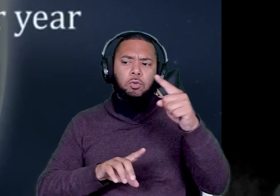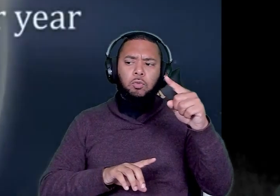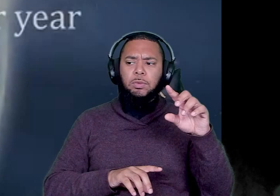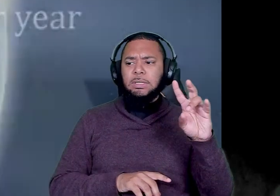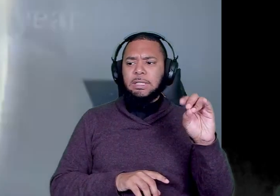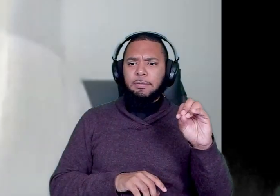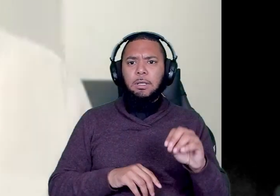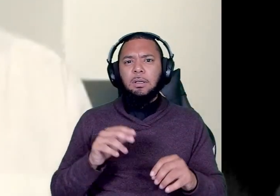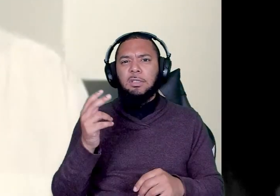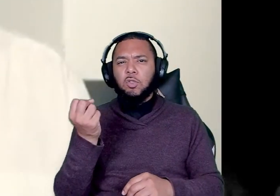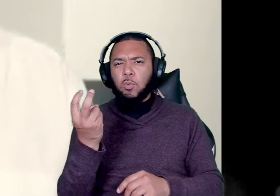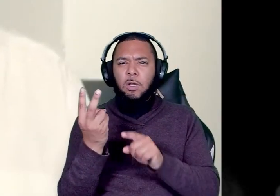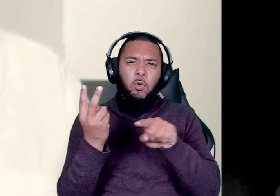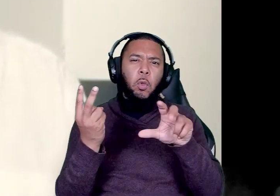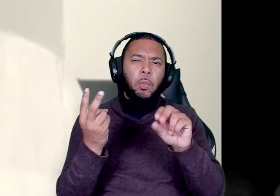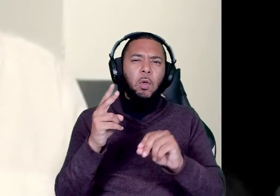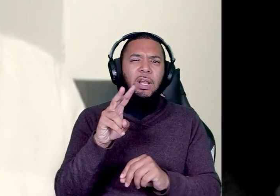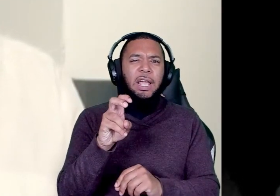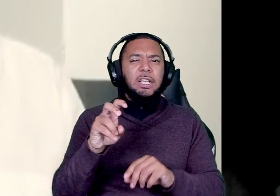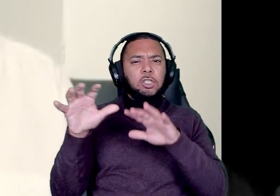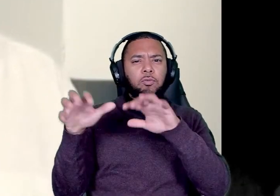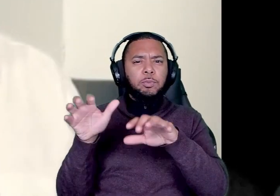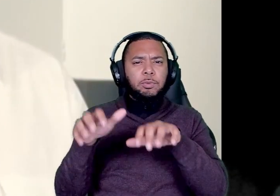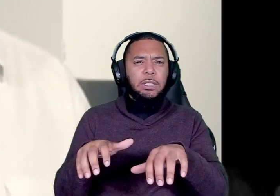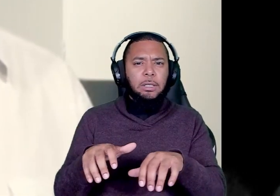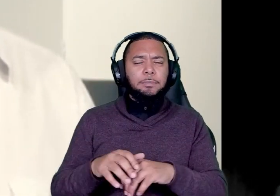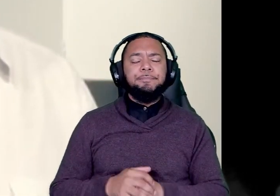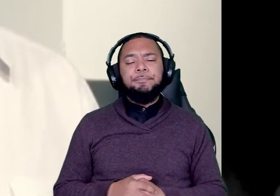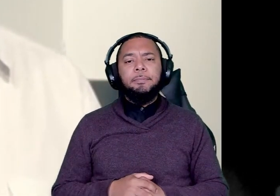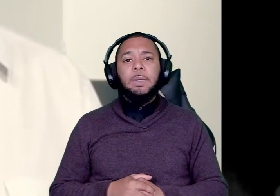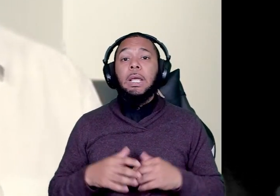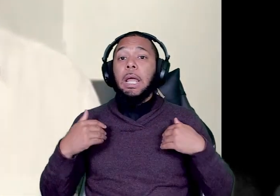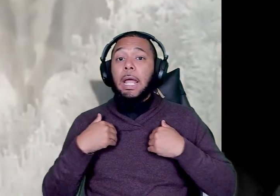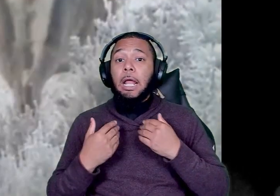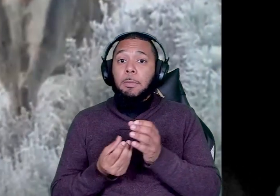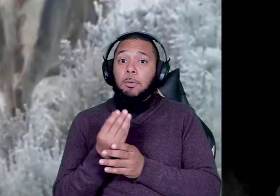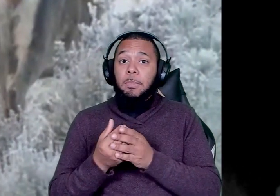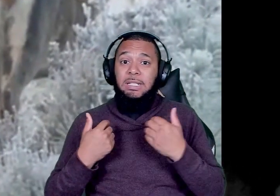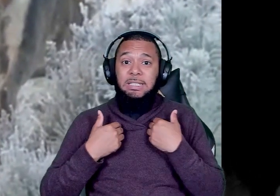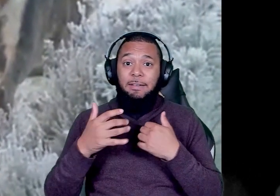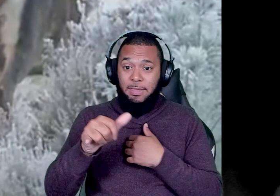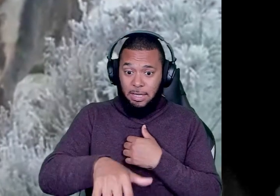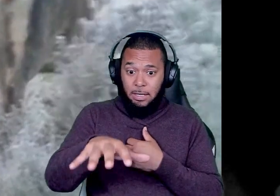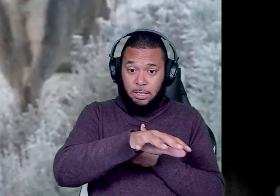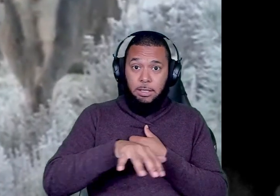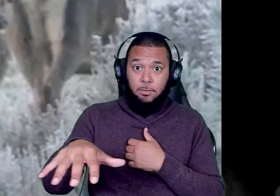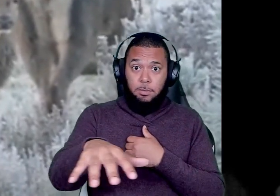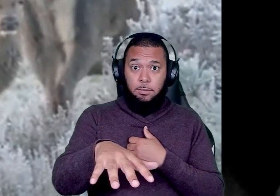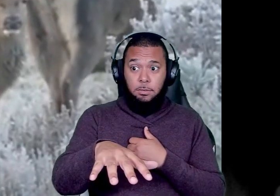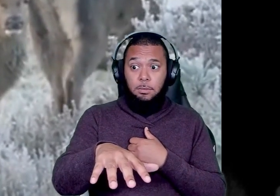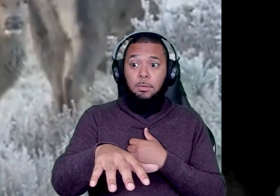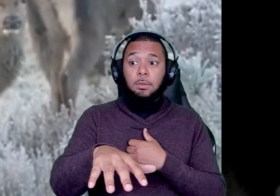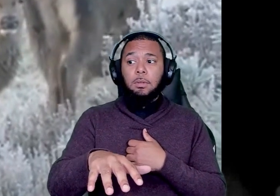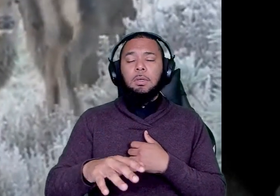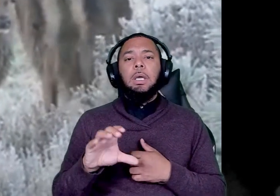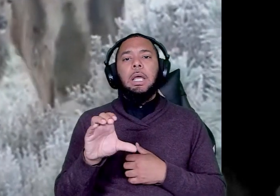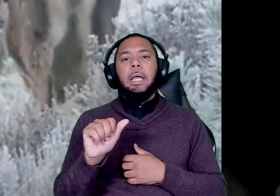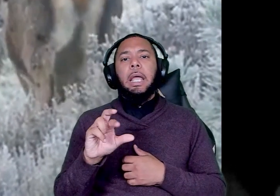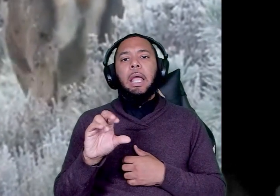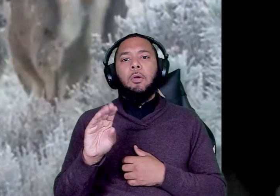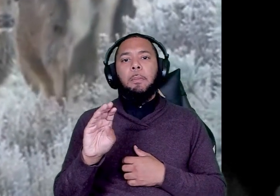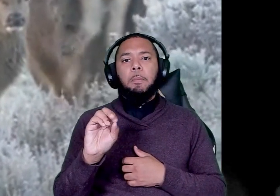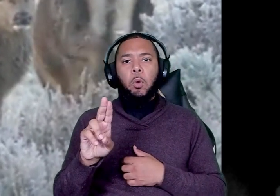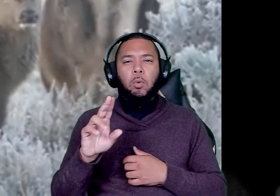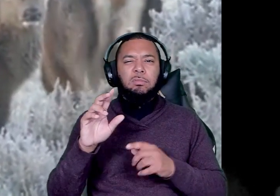little bit more than the tundra. Animals and plants that you might expect to see there, herds of caribou moving out